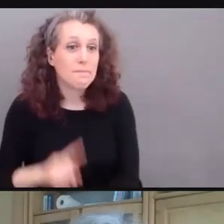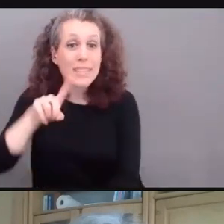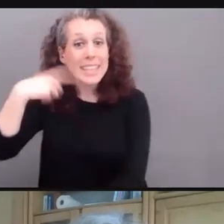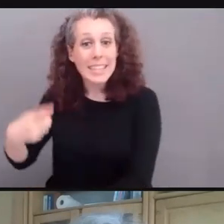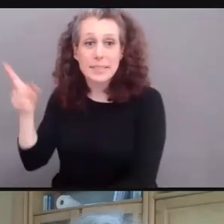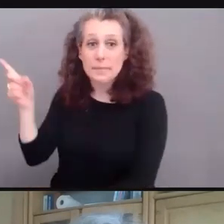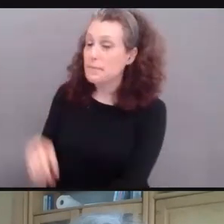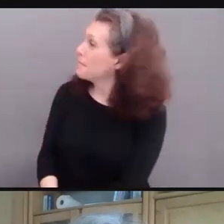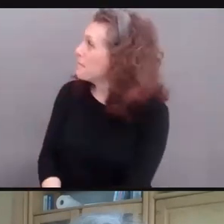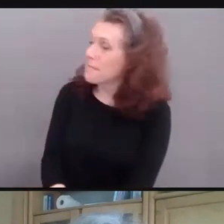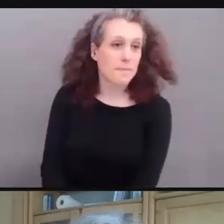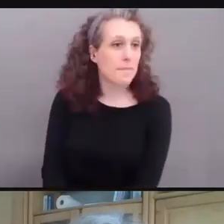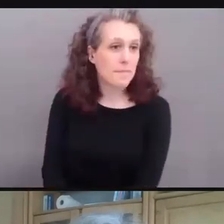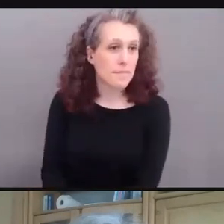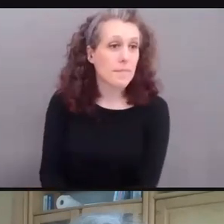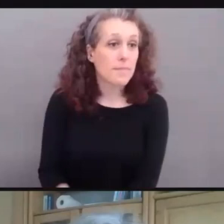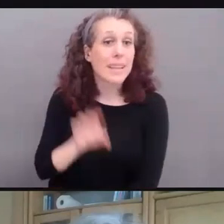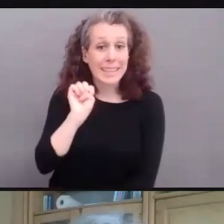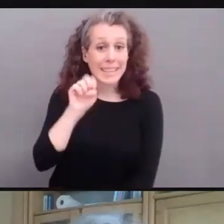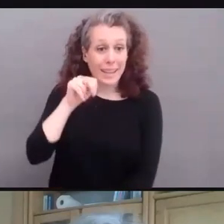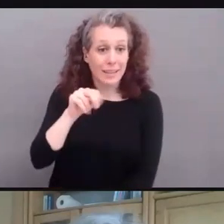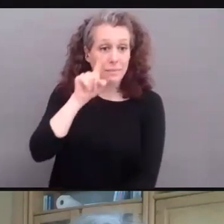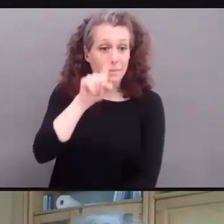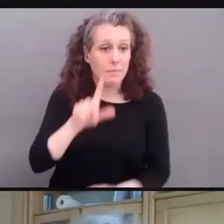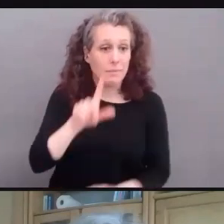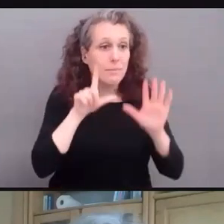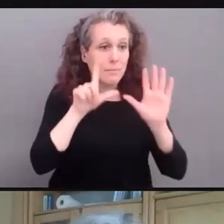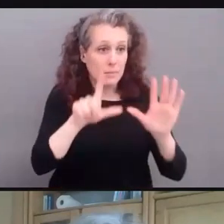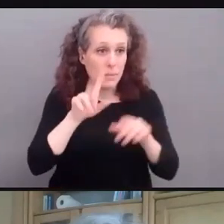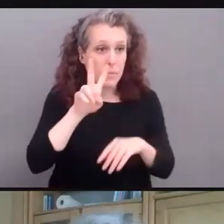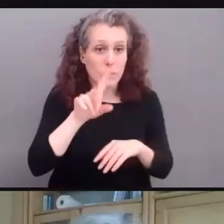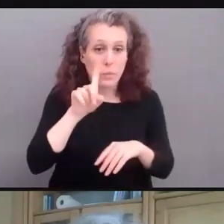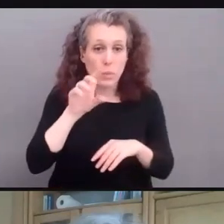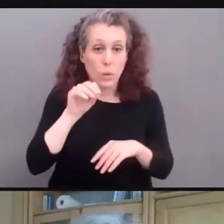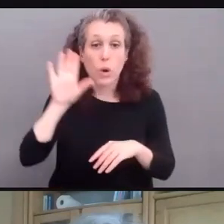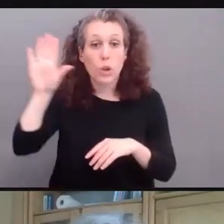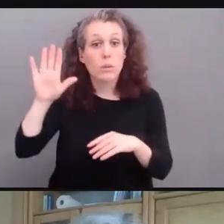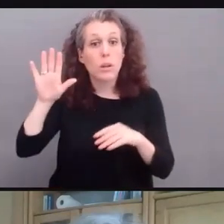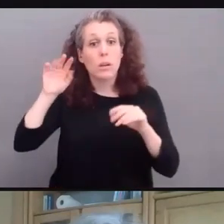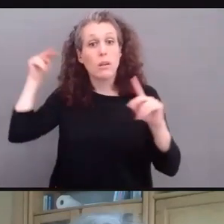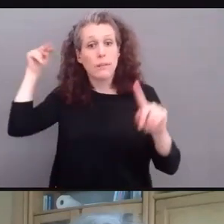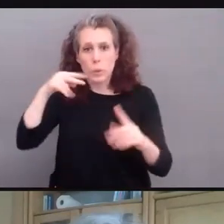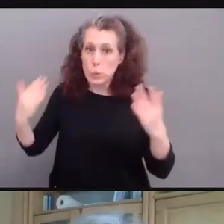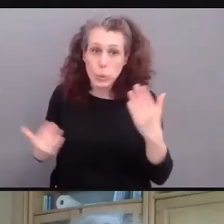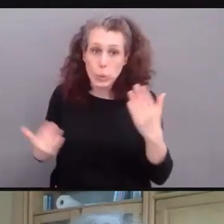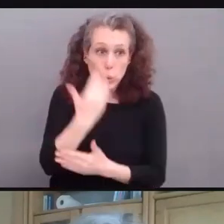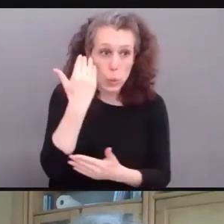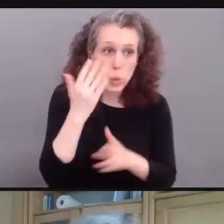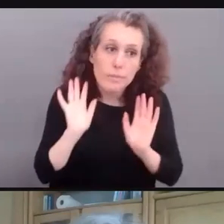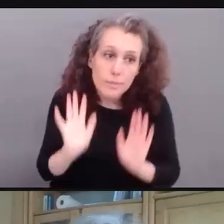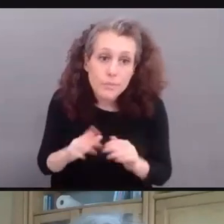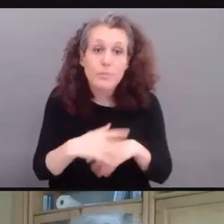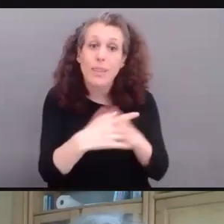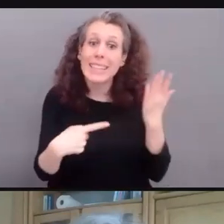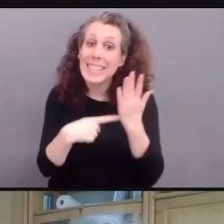This EN 70-10 has a complete new approach. It is not very common for technical standards to